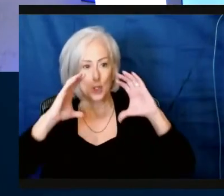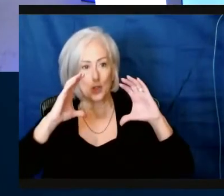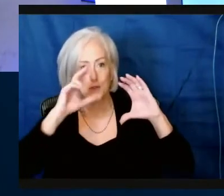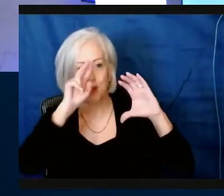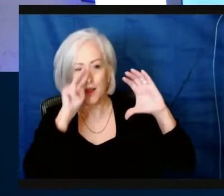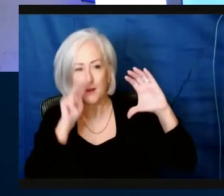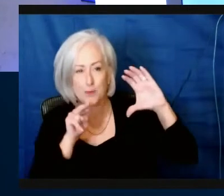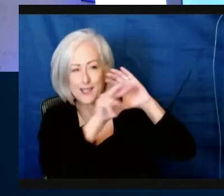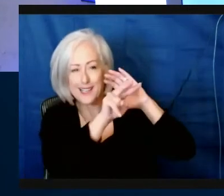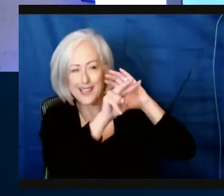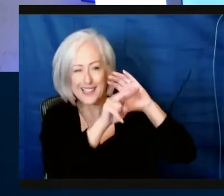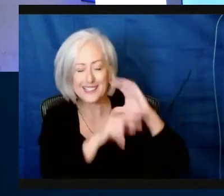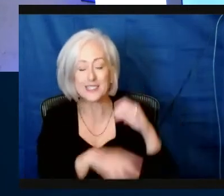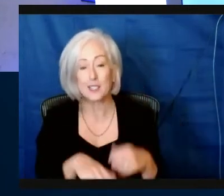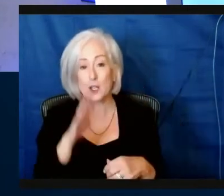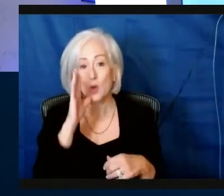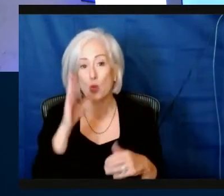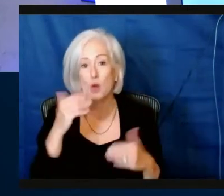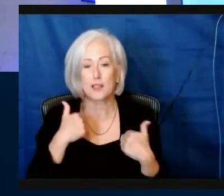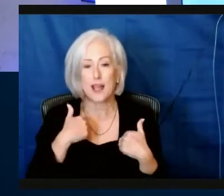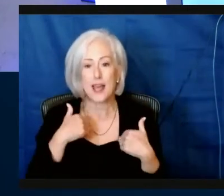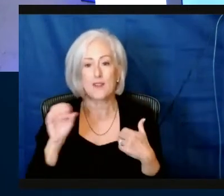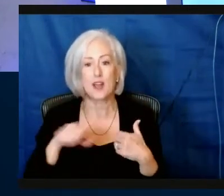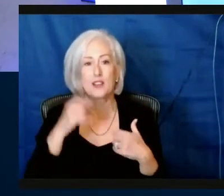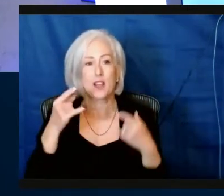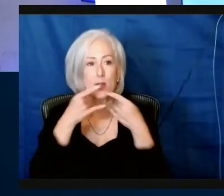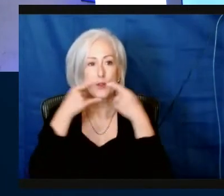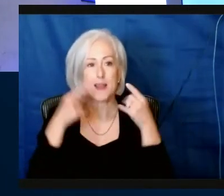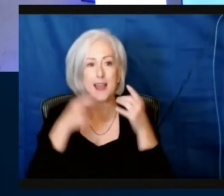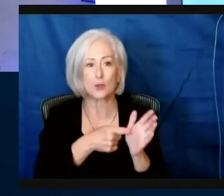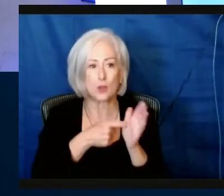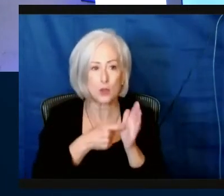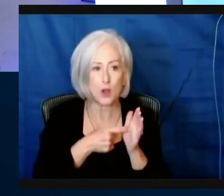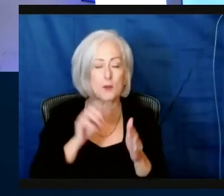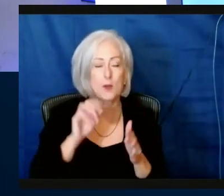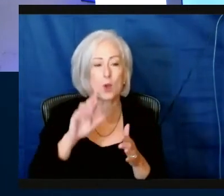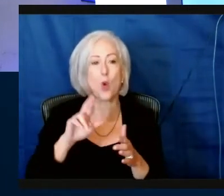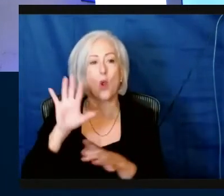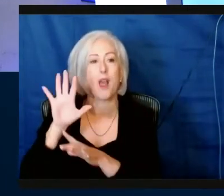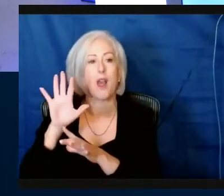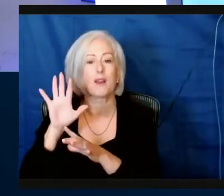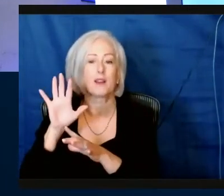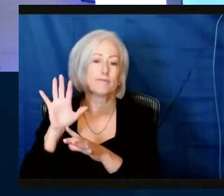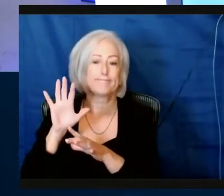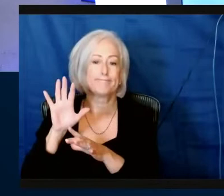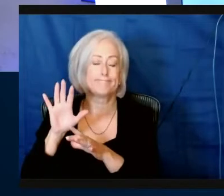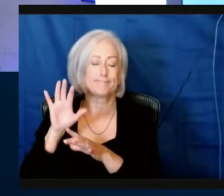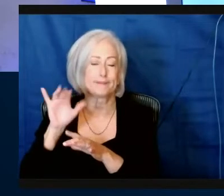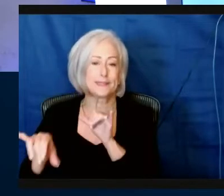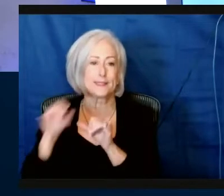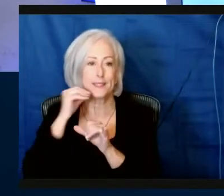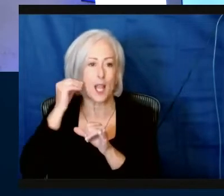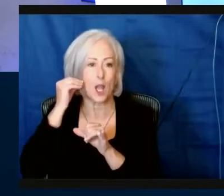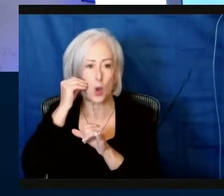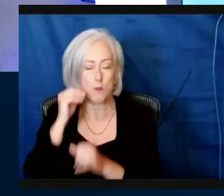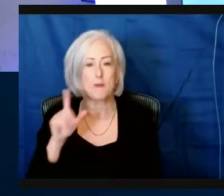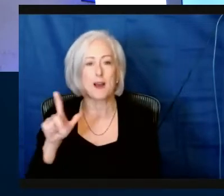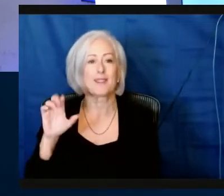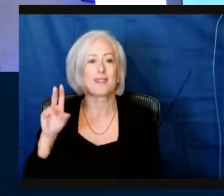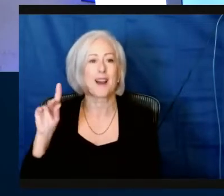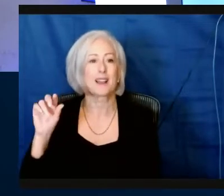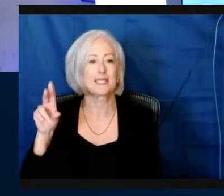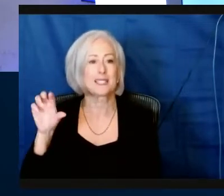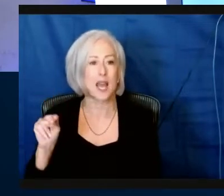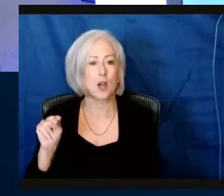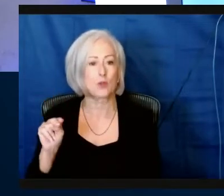think we're headed towards another mask mandate and or another lockdown? Children's Mercy, Norman writes, moved back into the